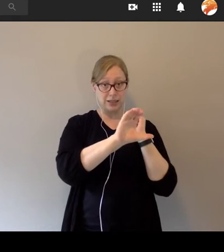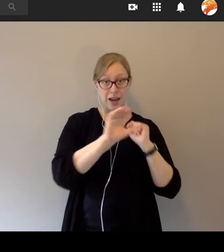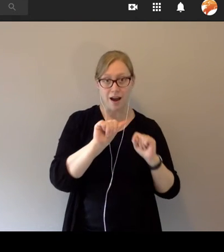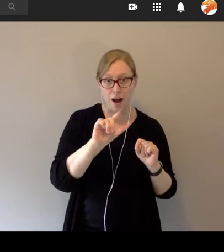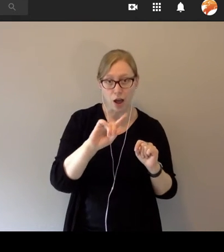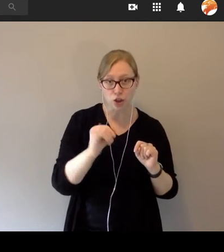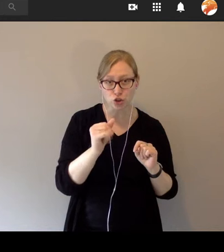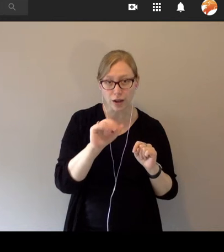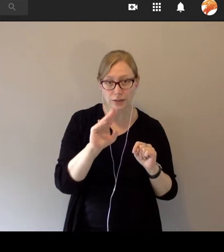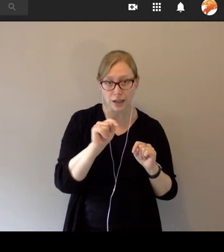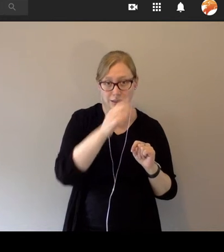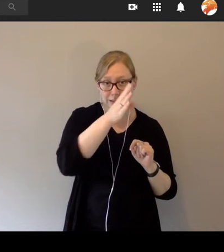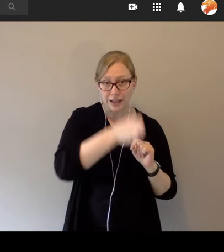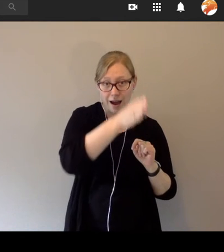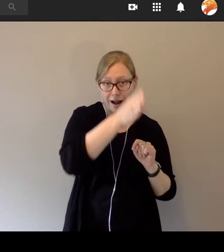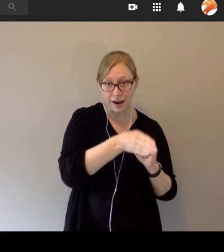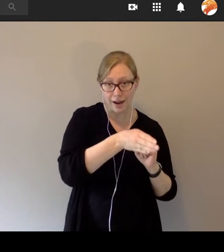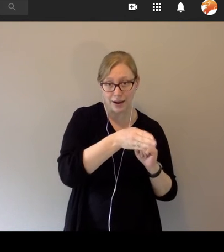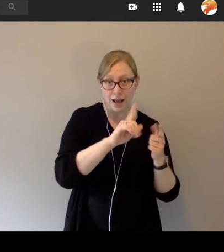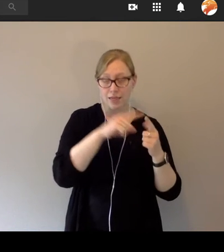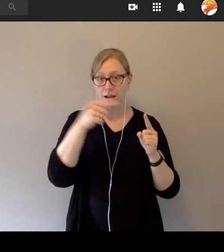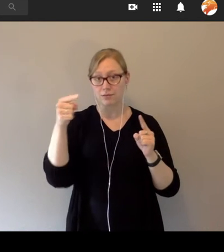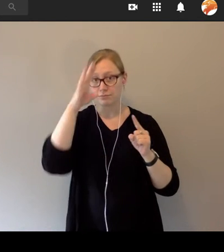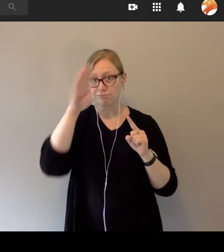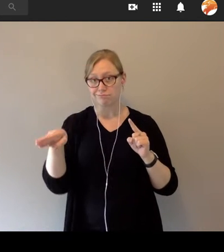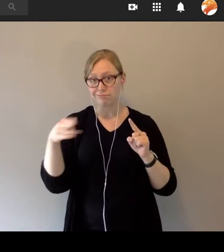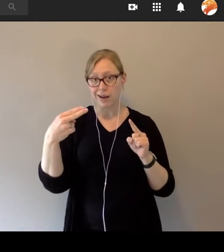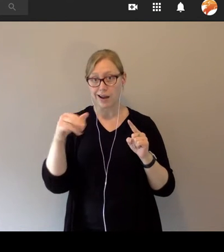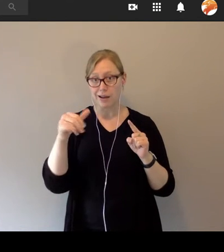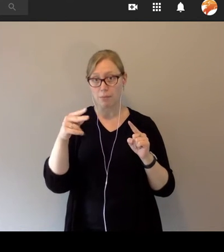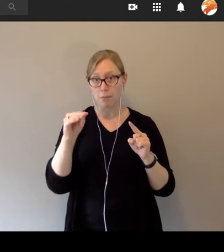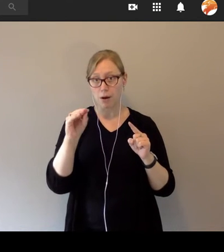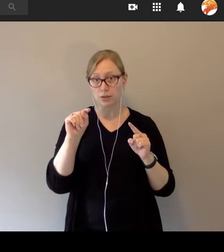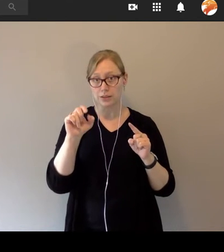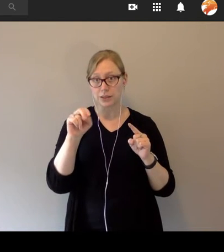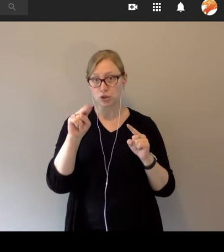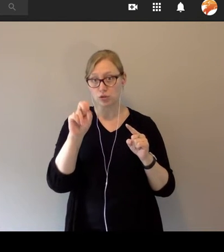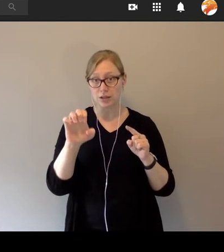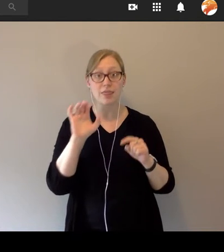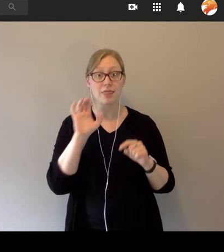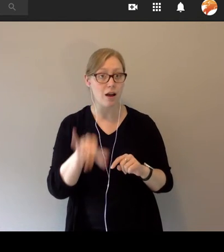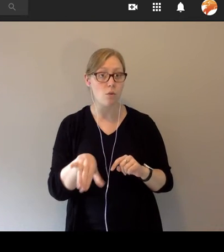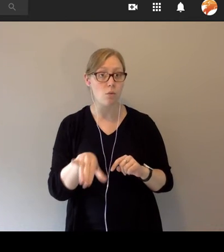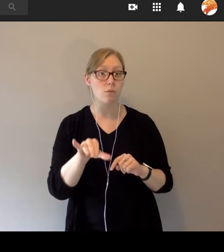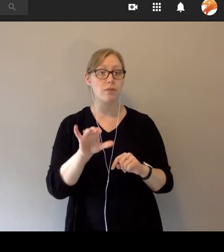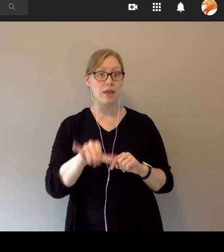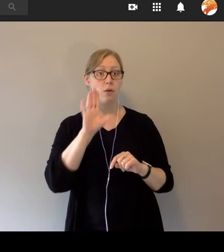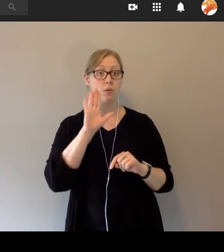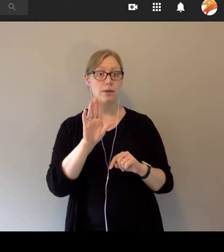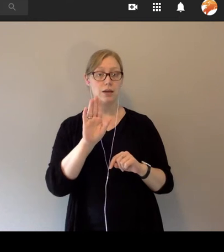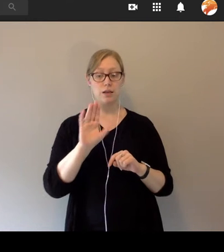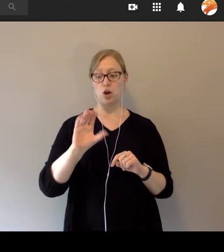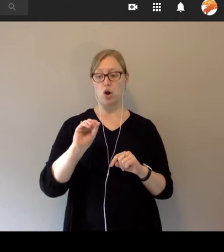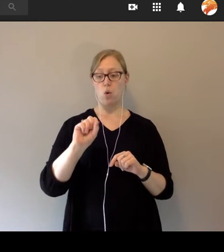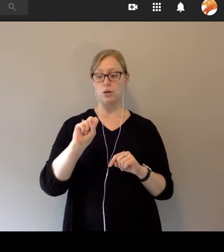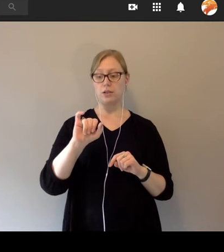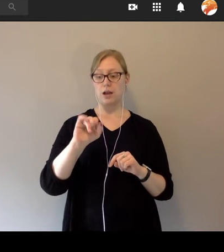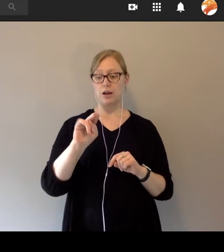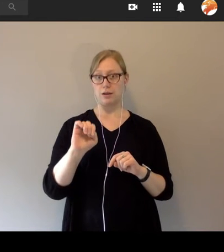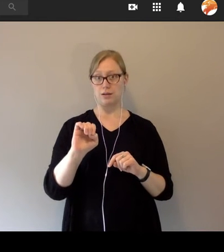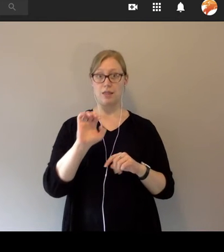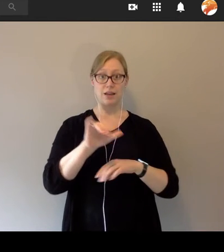going to be the cosine ratio. So cosine, remember, is adjacent over hypotenuse. Now, I don't expect